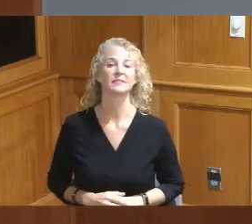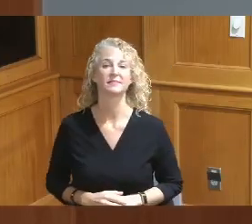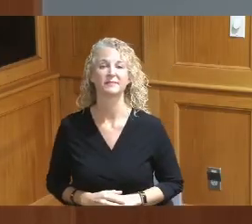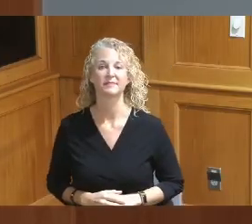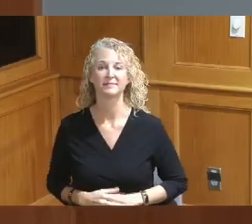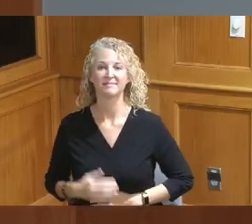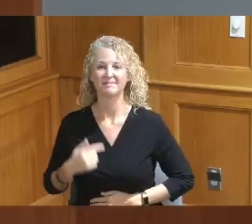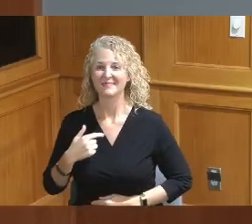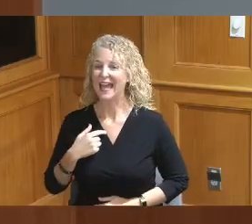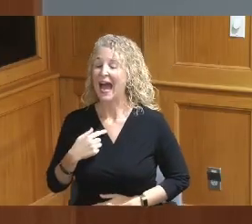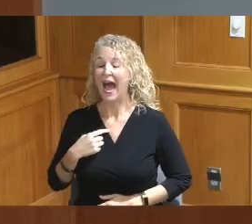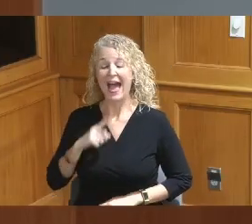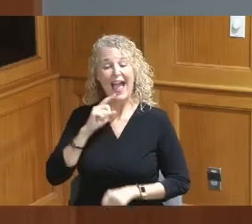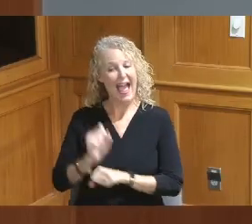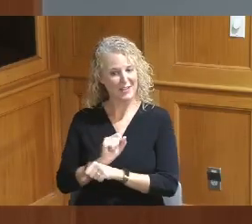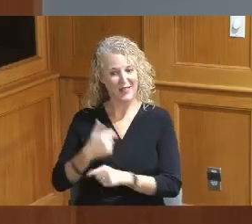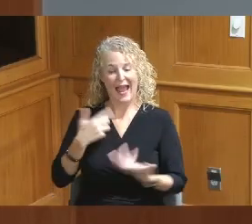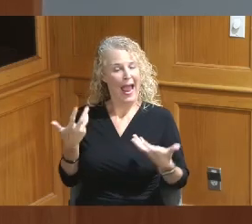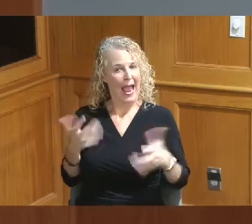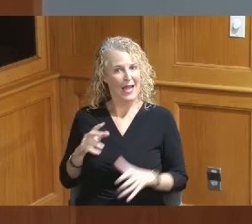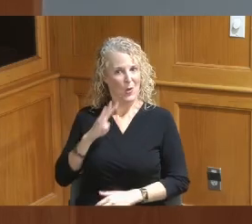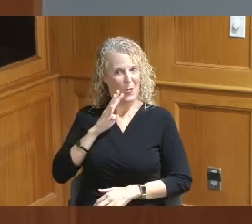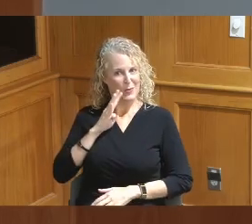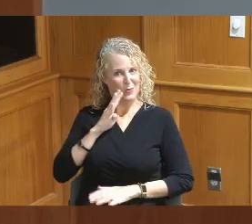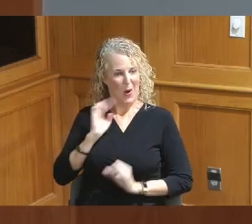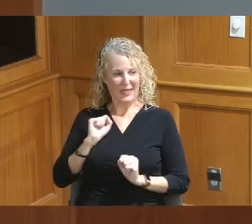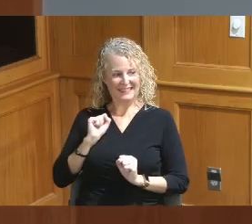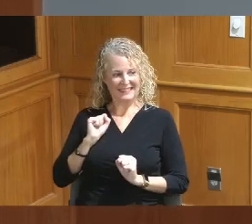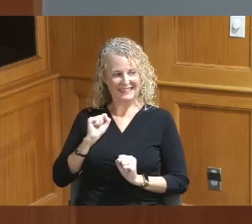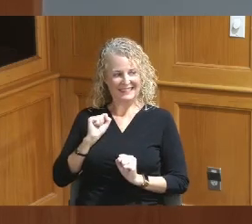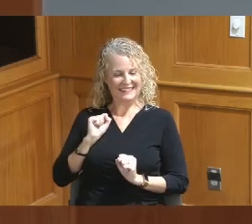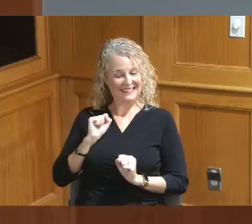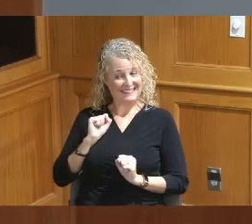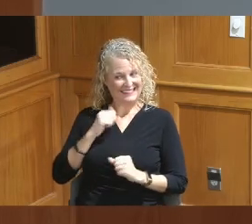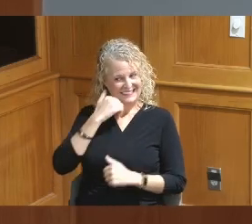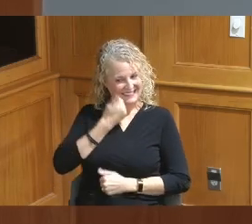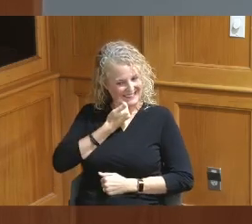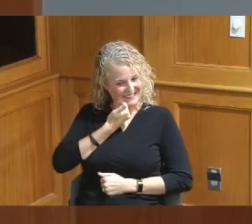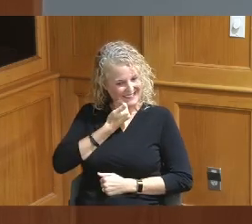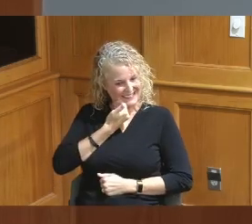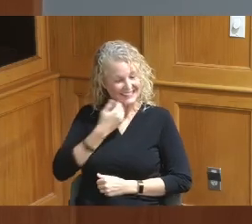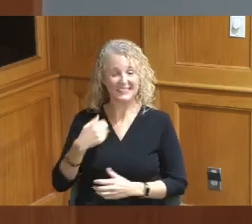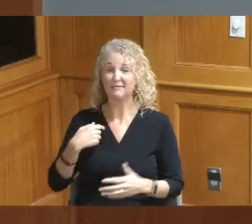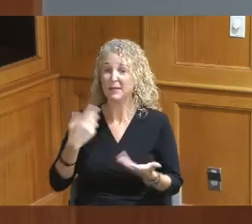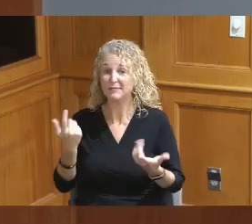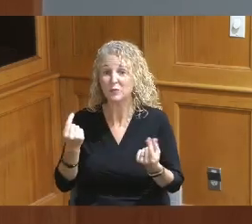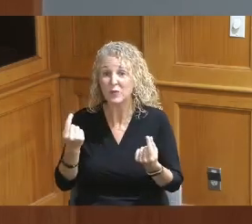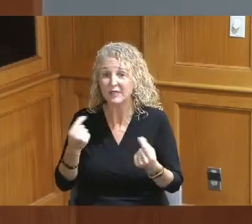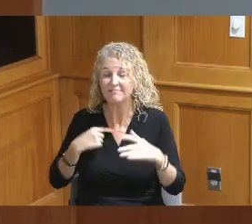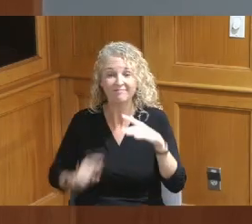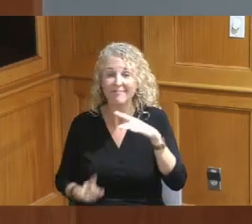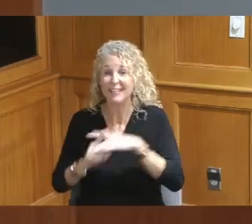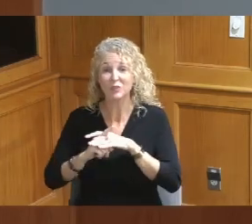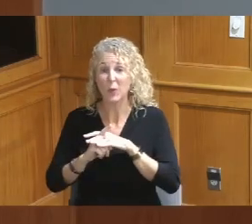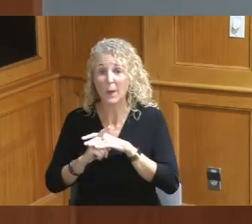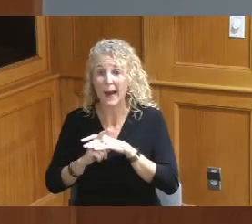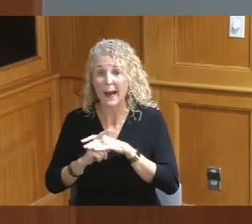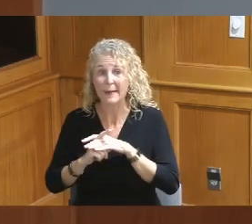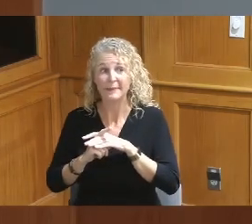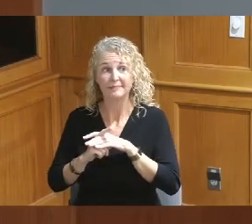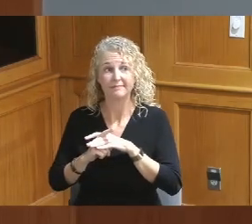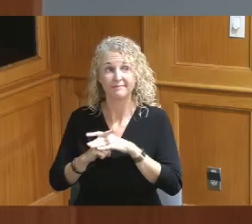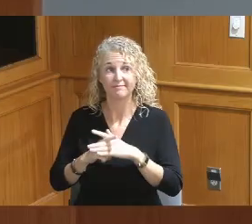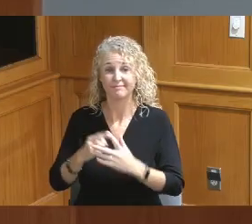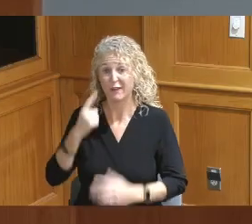wasn't interested to say something, but I will. She's itching to sit down. I just show up the way that